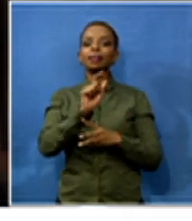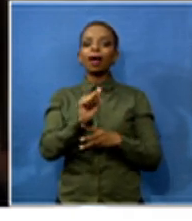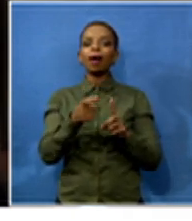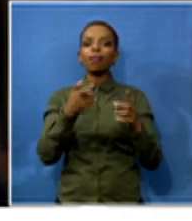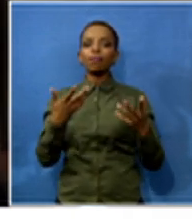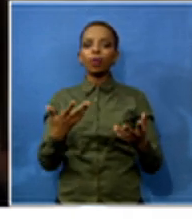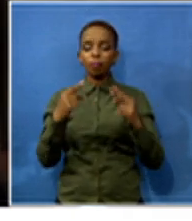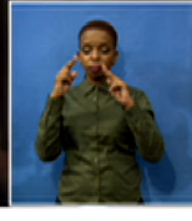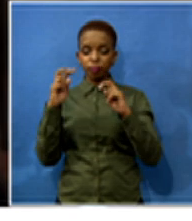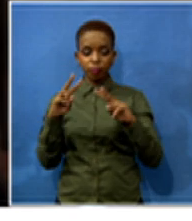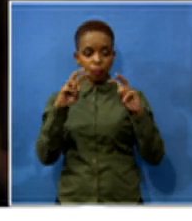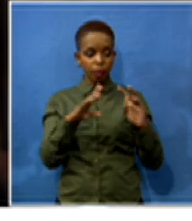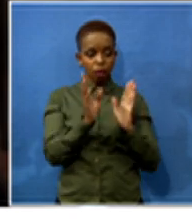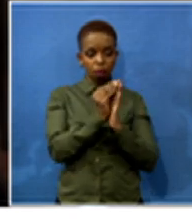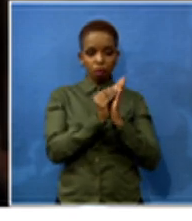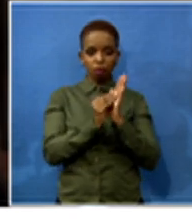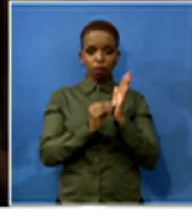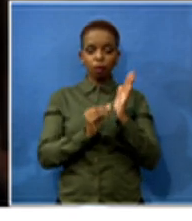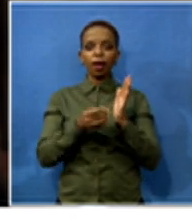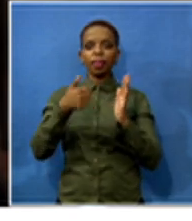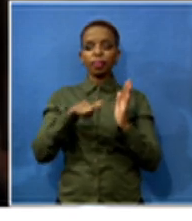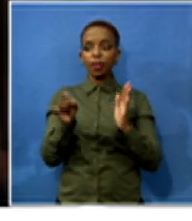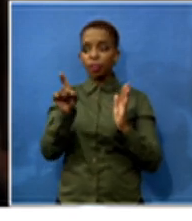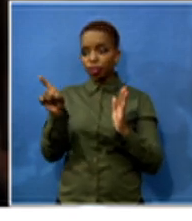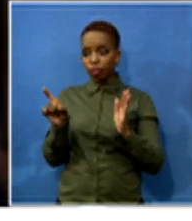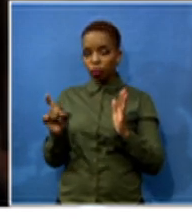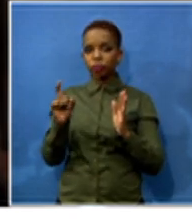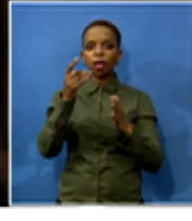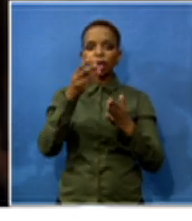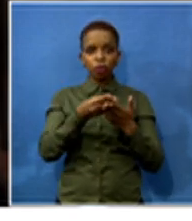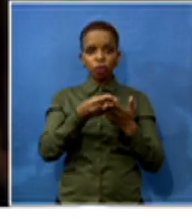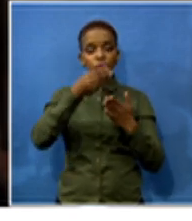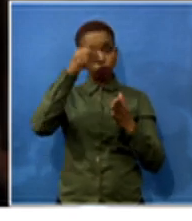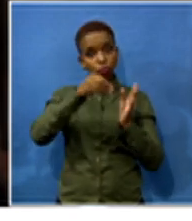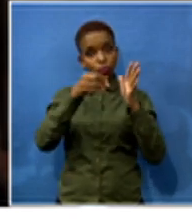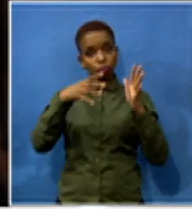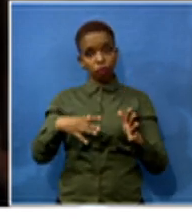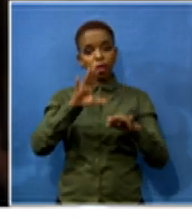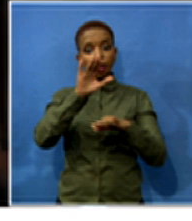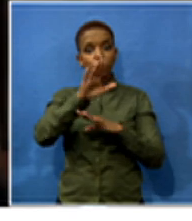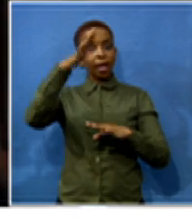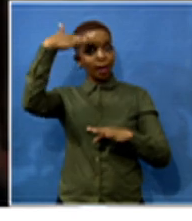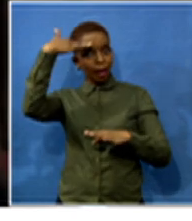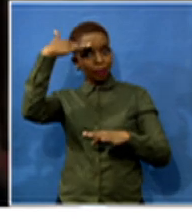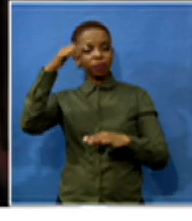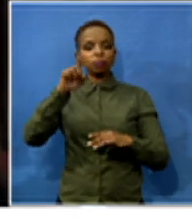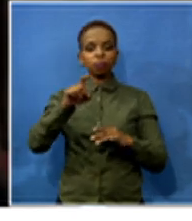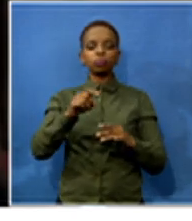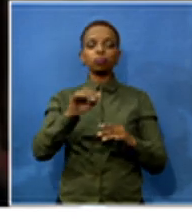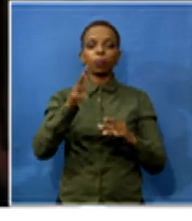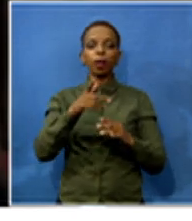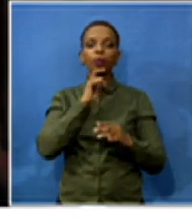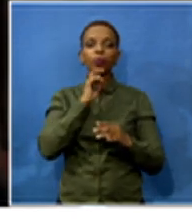studies are also used by postgraduate students for research and for